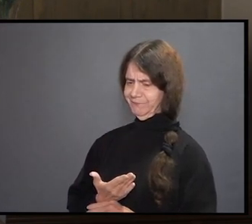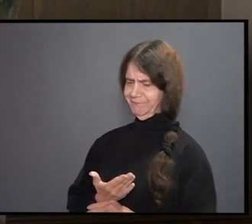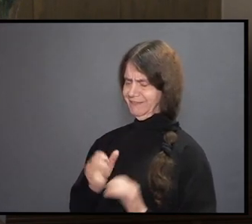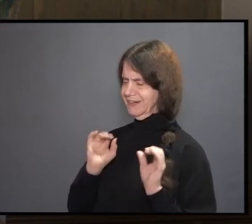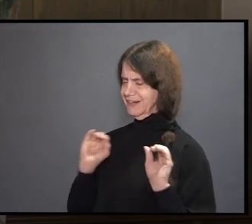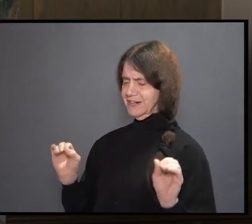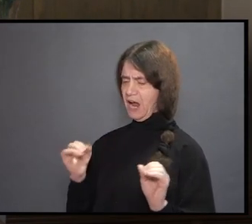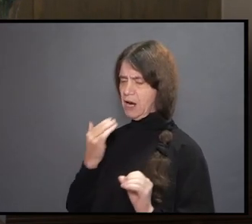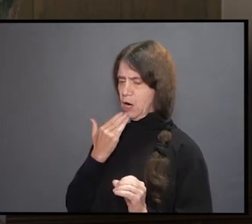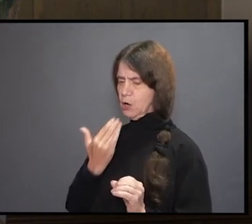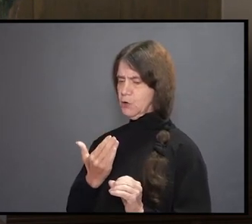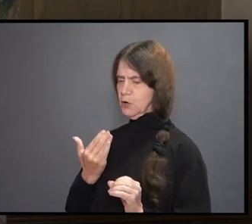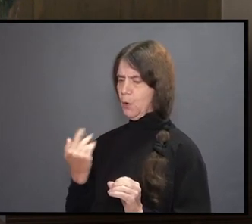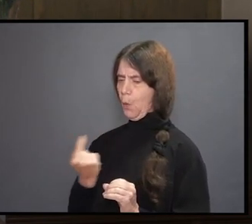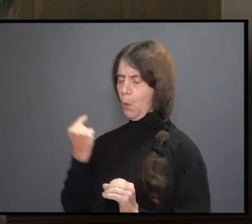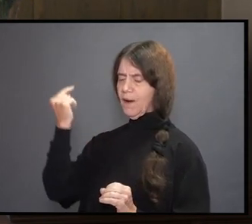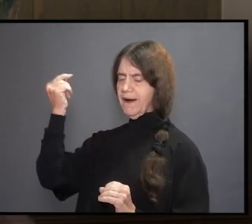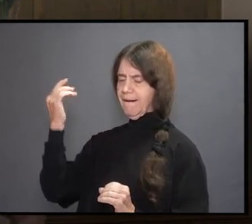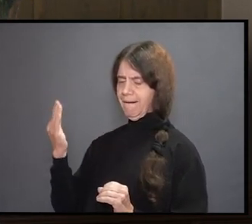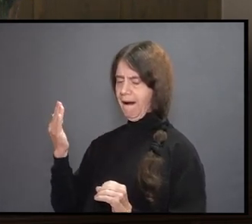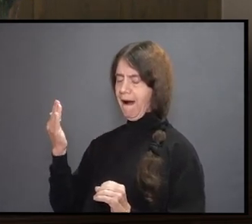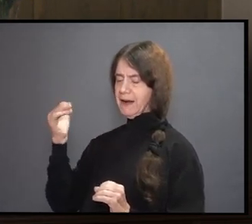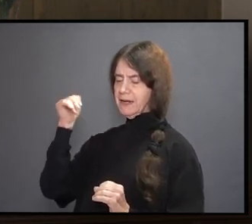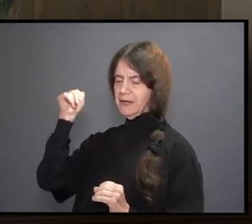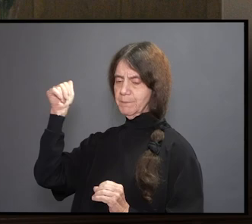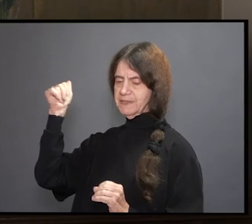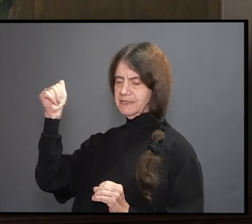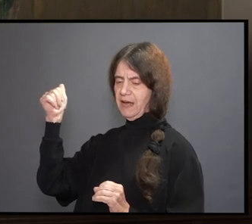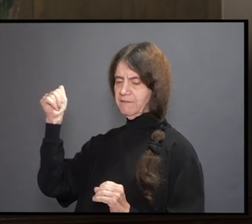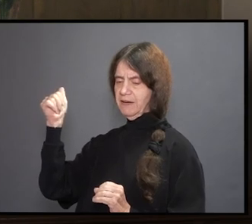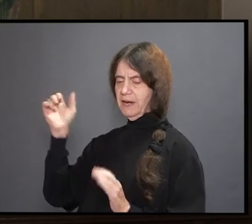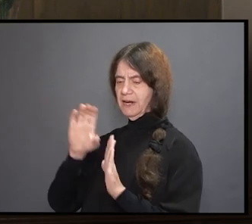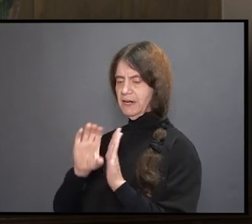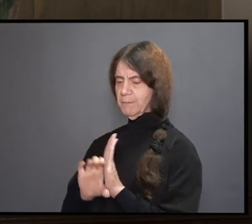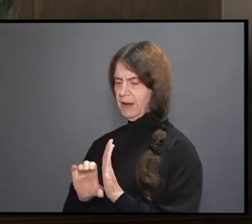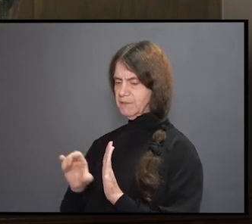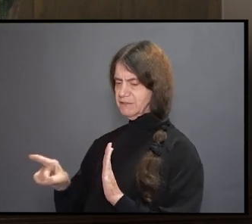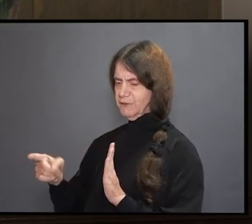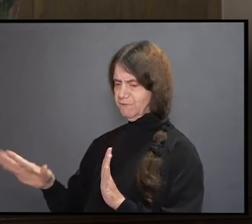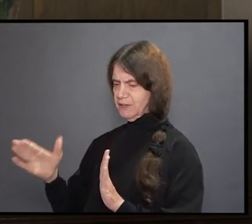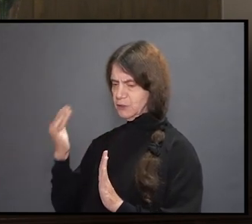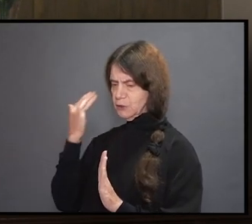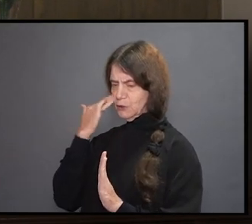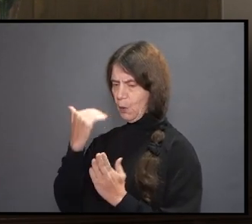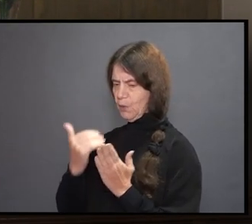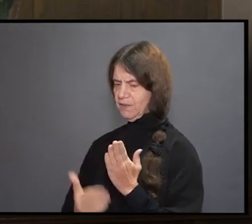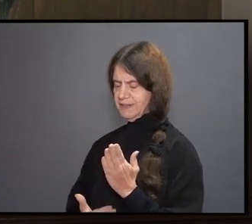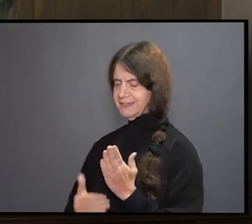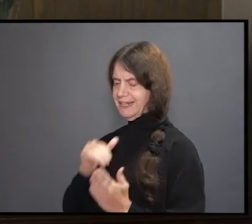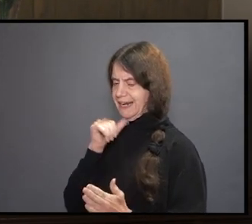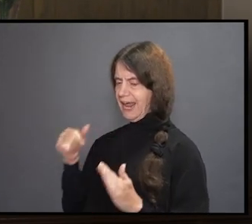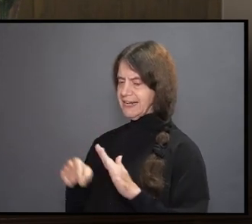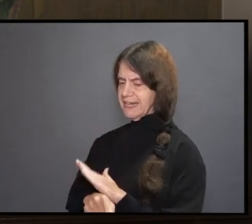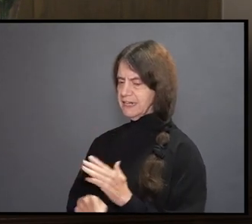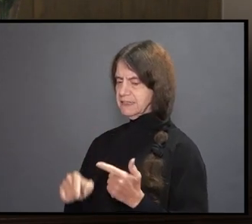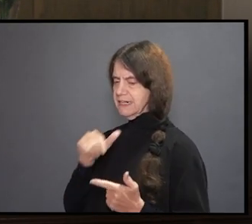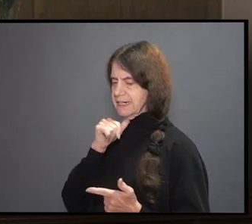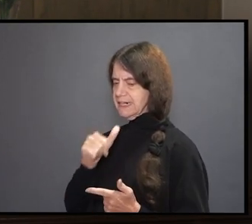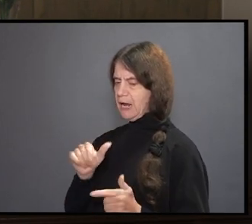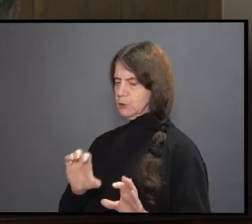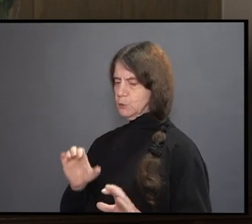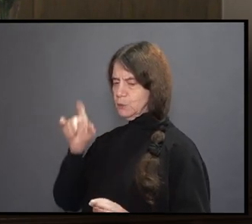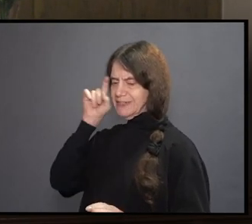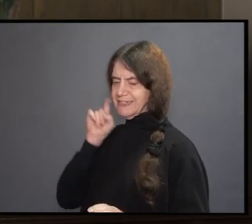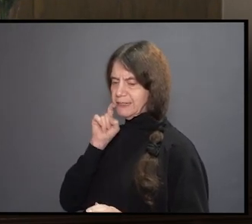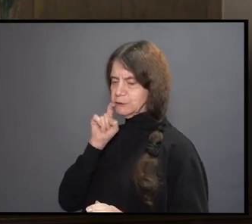you call me good? No one is good except God alone. You know the commandments. Do not murder,